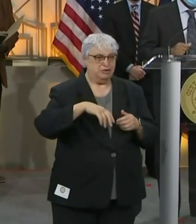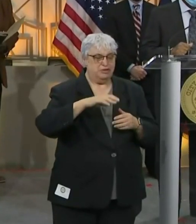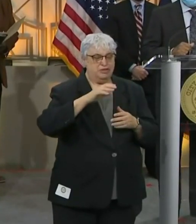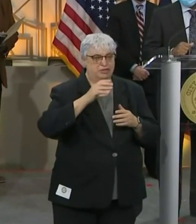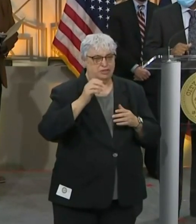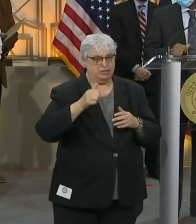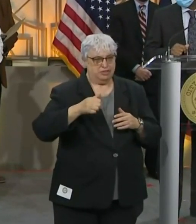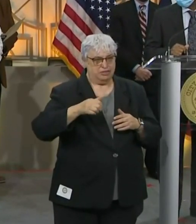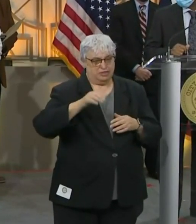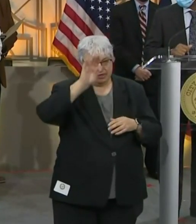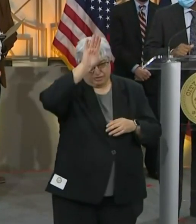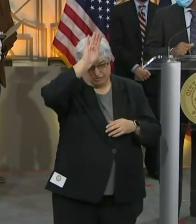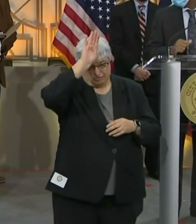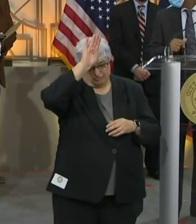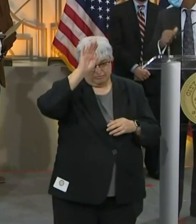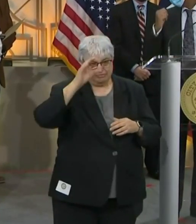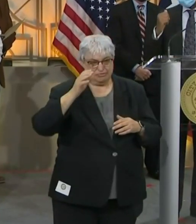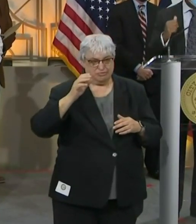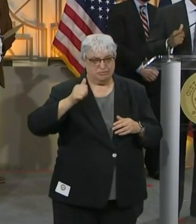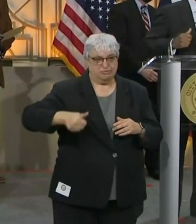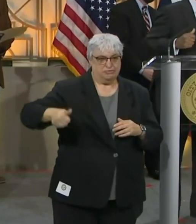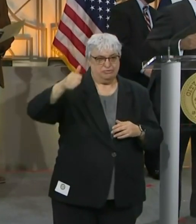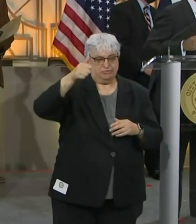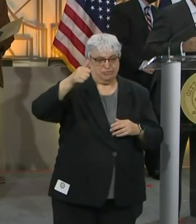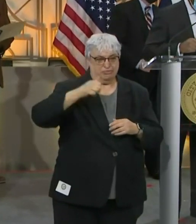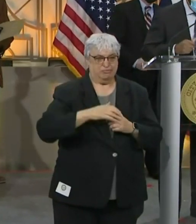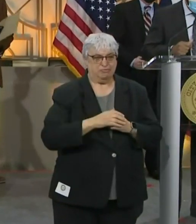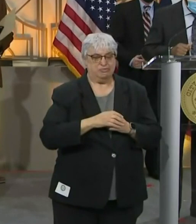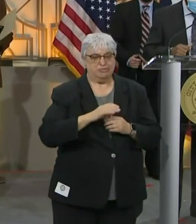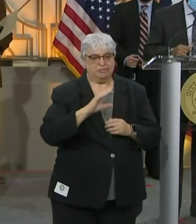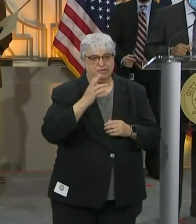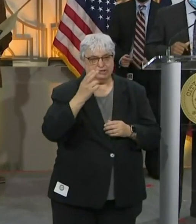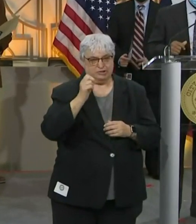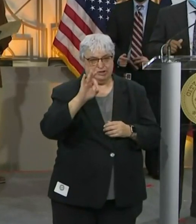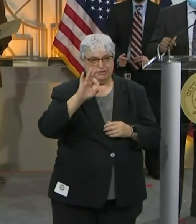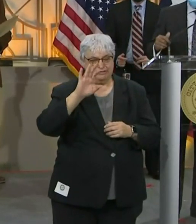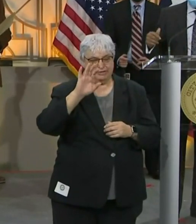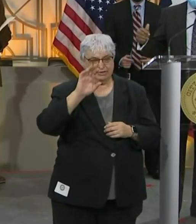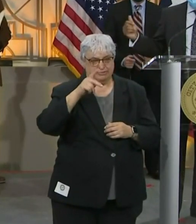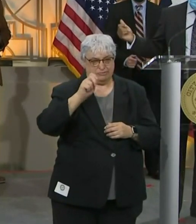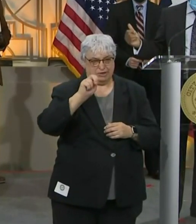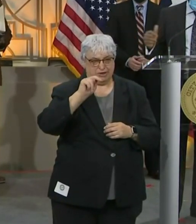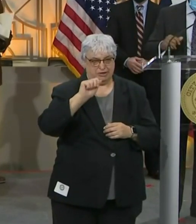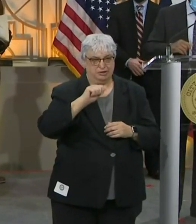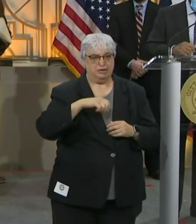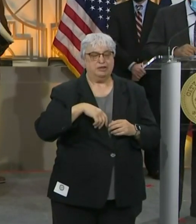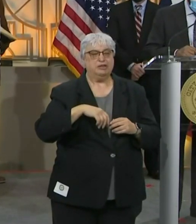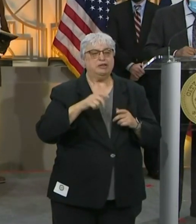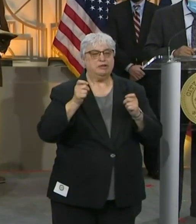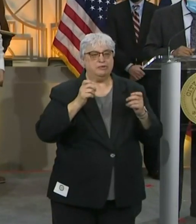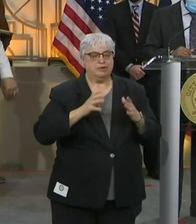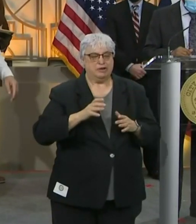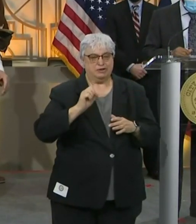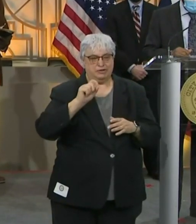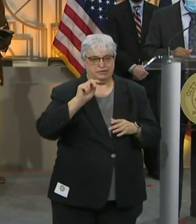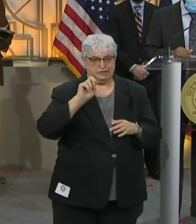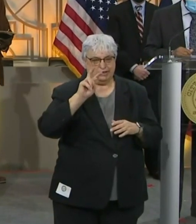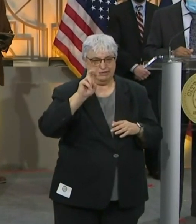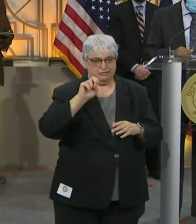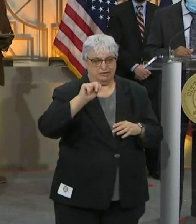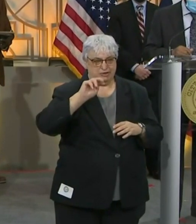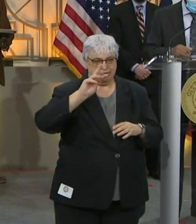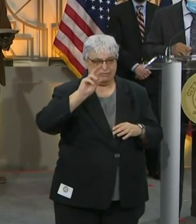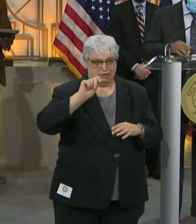City Hall, where he talked about the increase in the hospitalization and the positivity rate, saying that it is trending in the